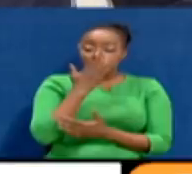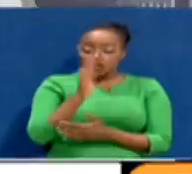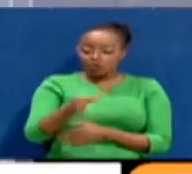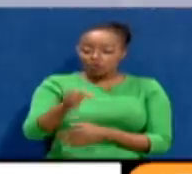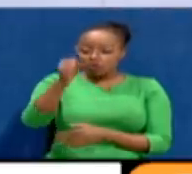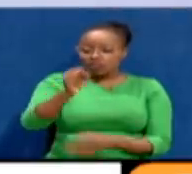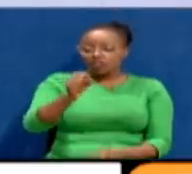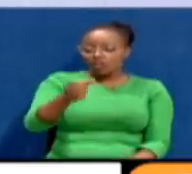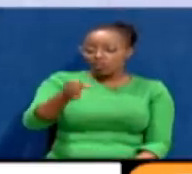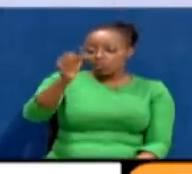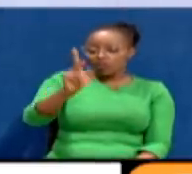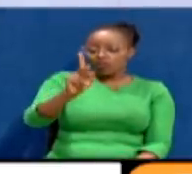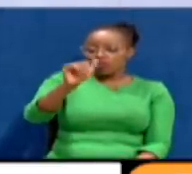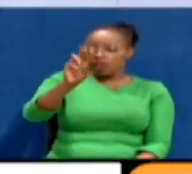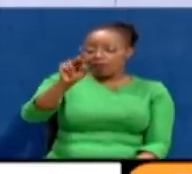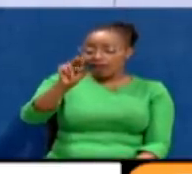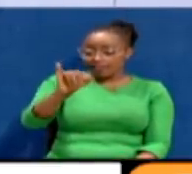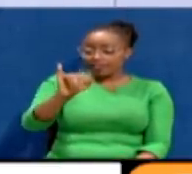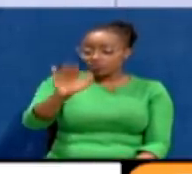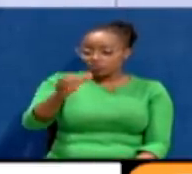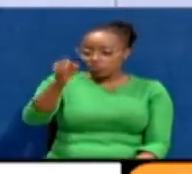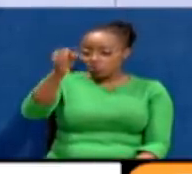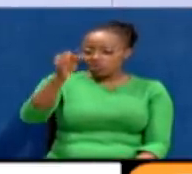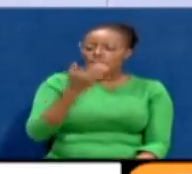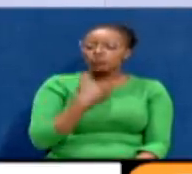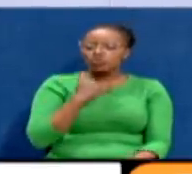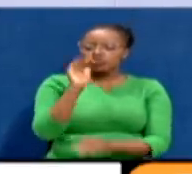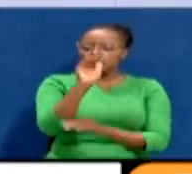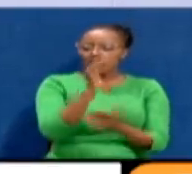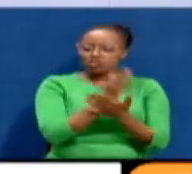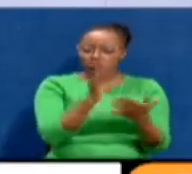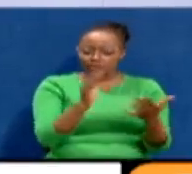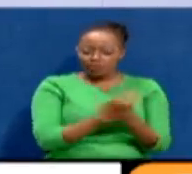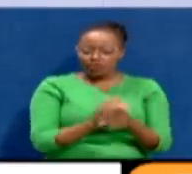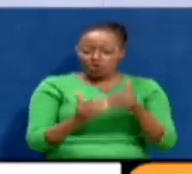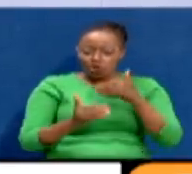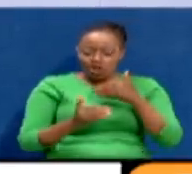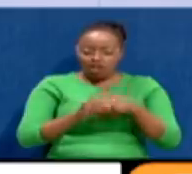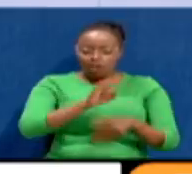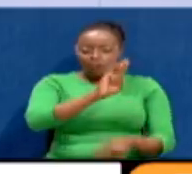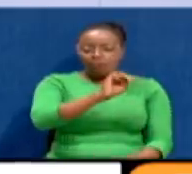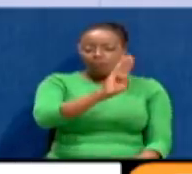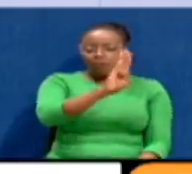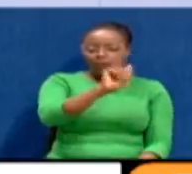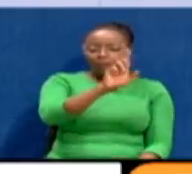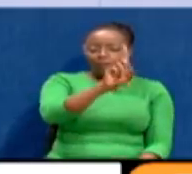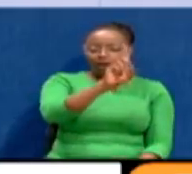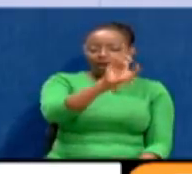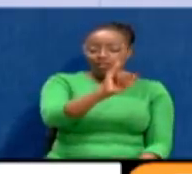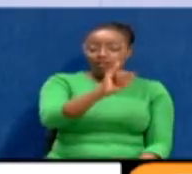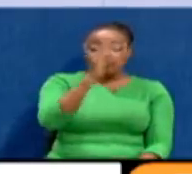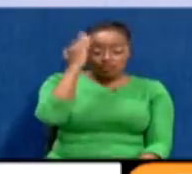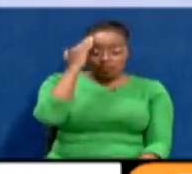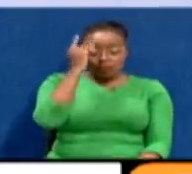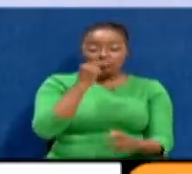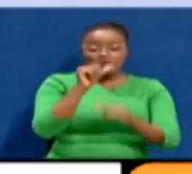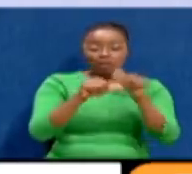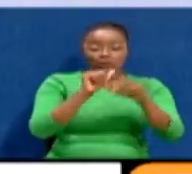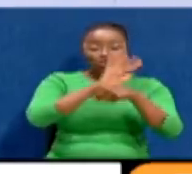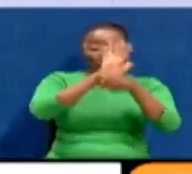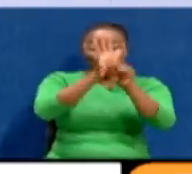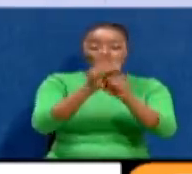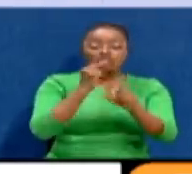on, Honorable Ichung'wah. Let me still ask you something here, Honorable Mbadi. And this is still, remember when we're talking about